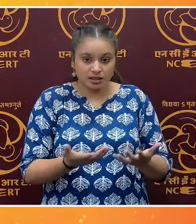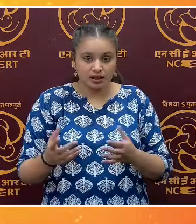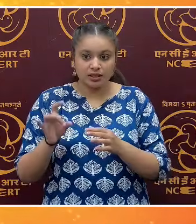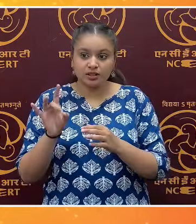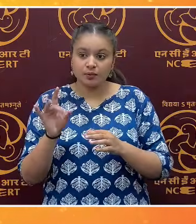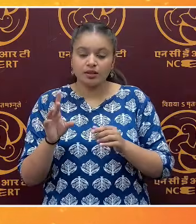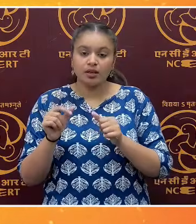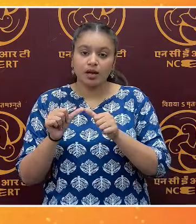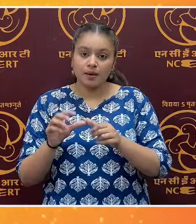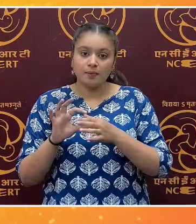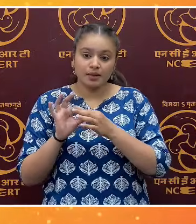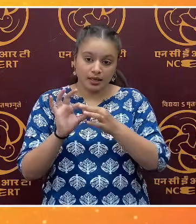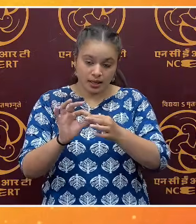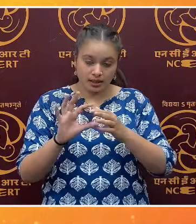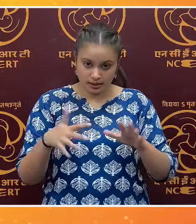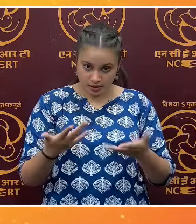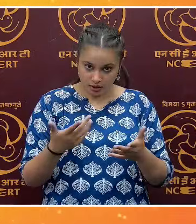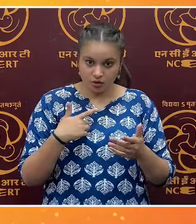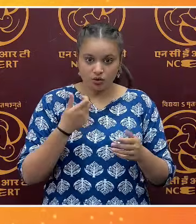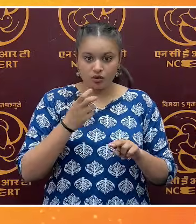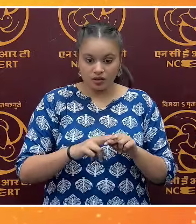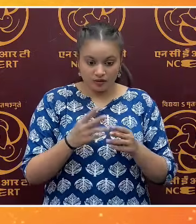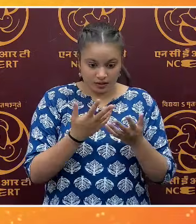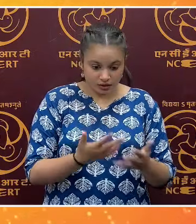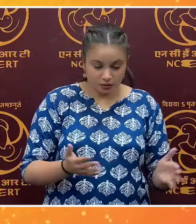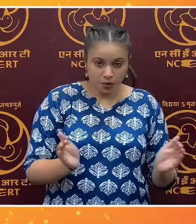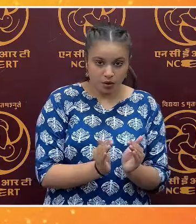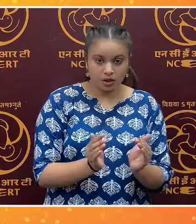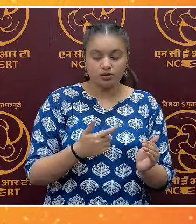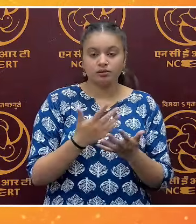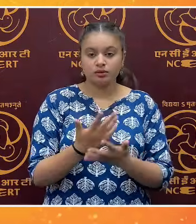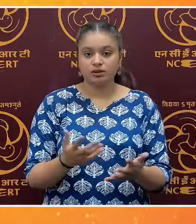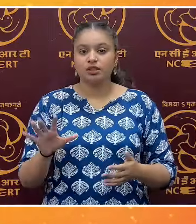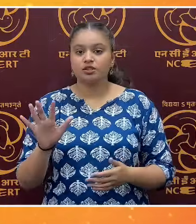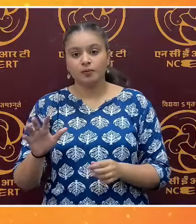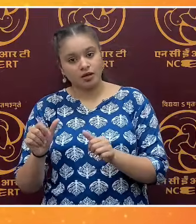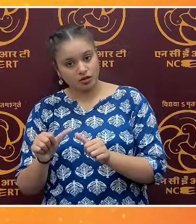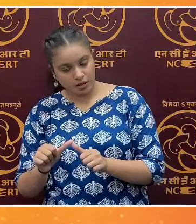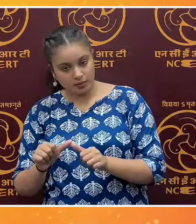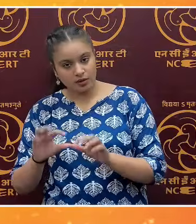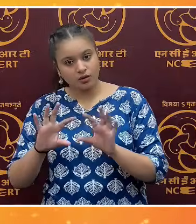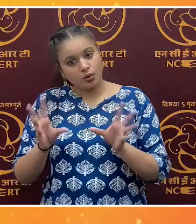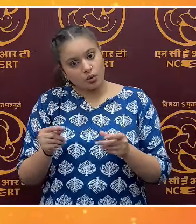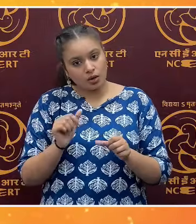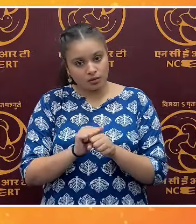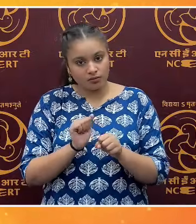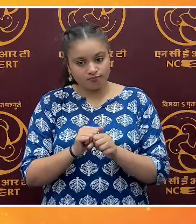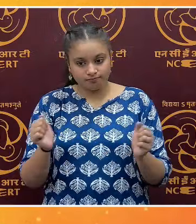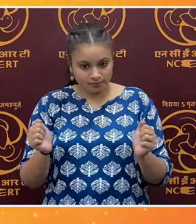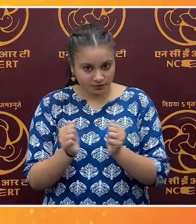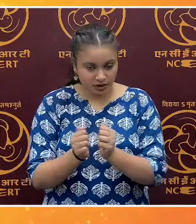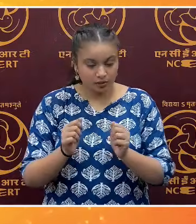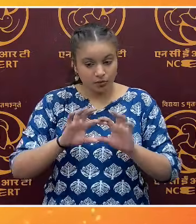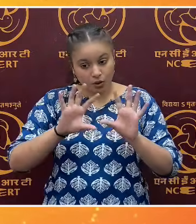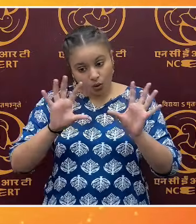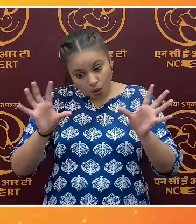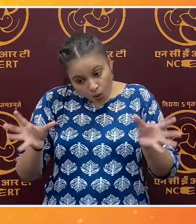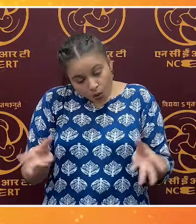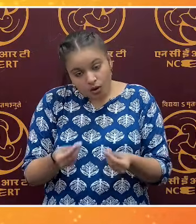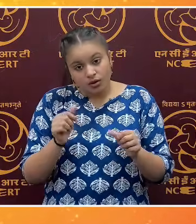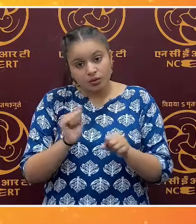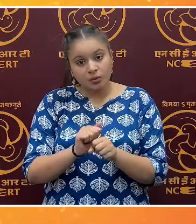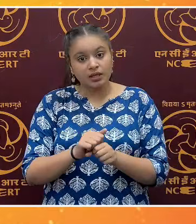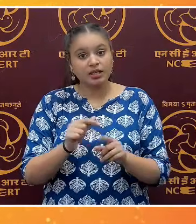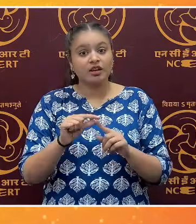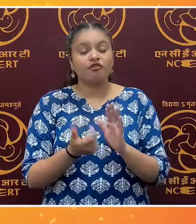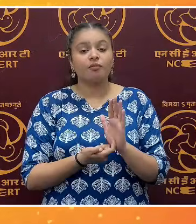15 ampere sockets, while lighter ones runs on the 5 ampere circuits. So, all working together, and see all are working together in a